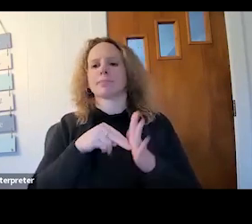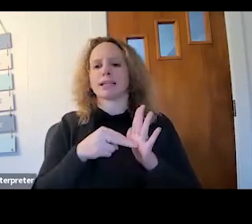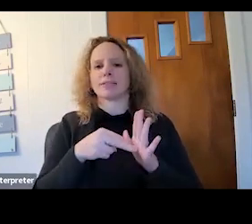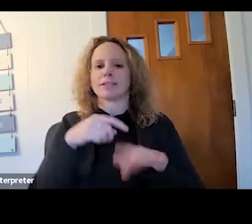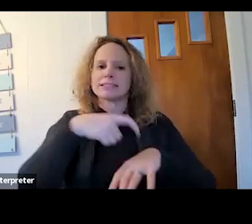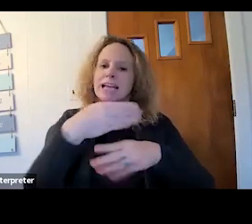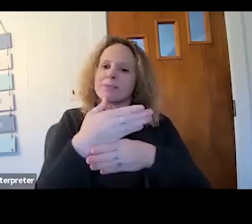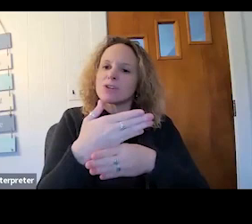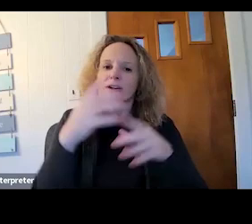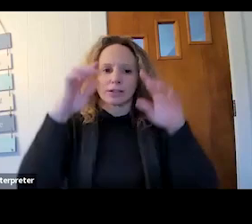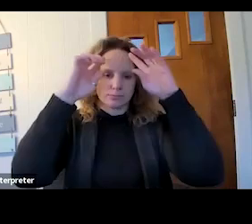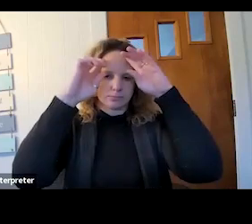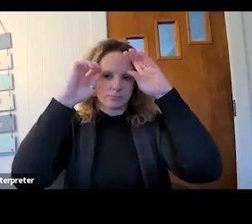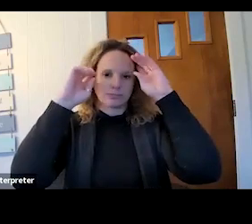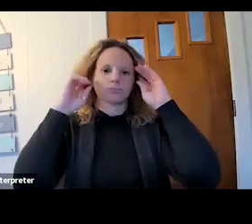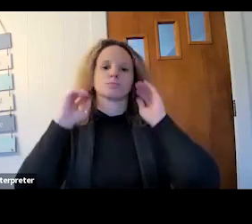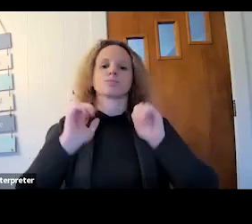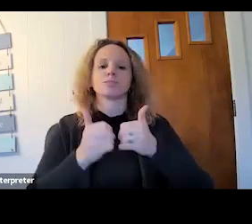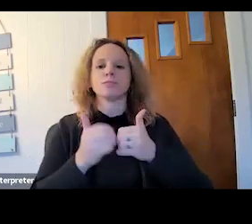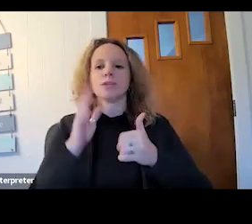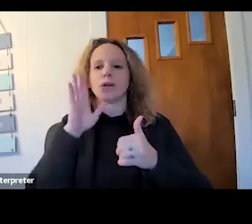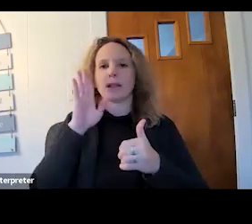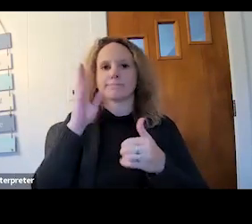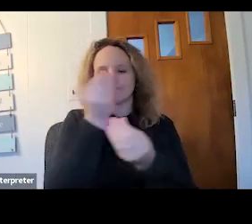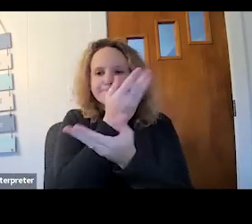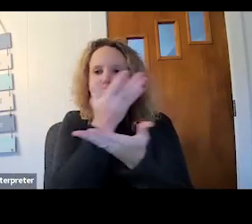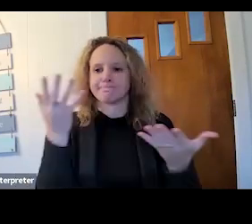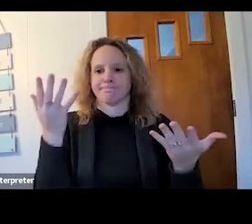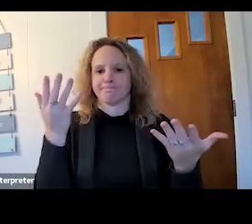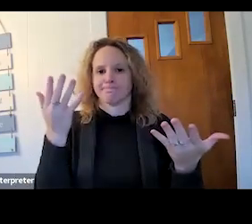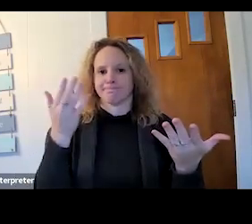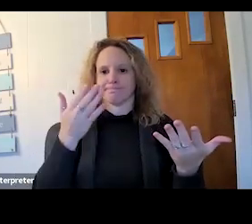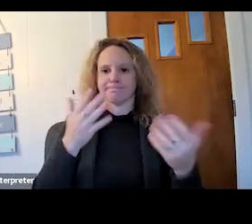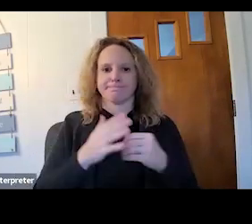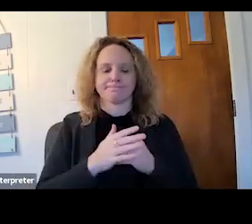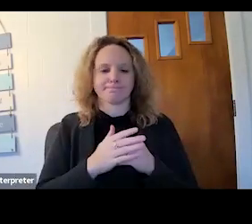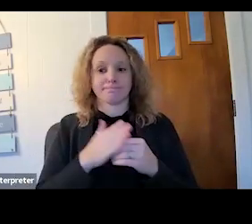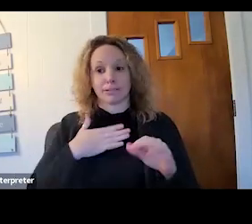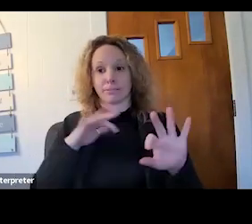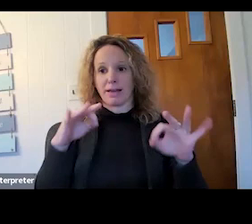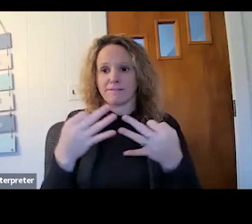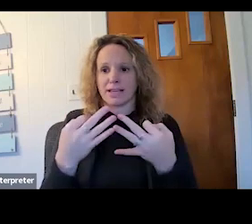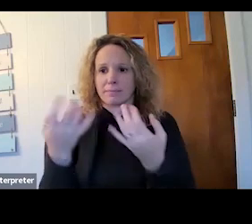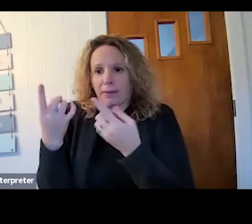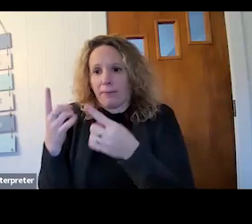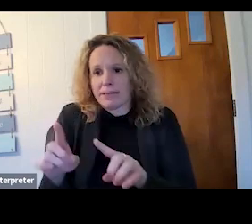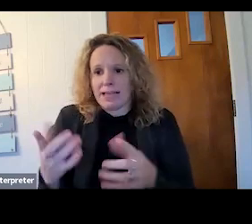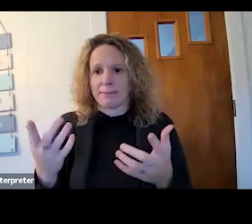sharing? How am I going to tell my family what's going